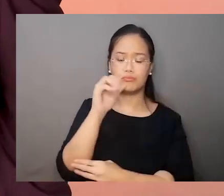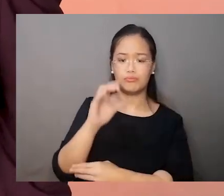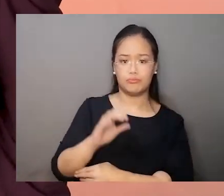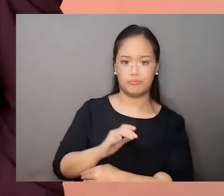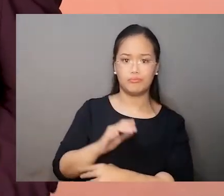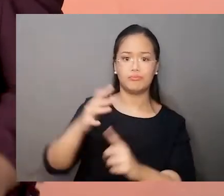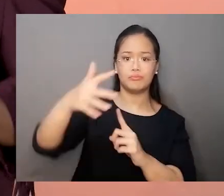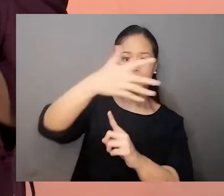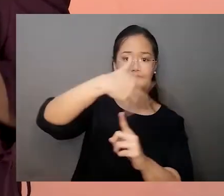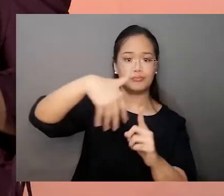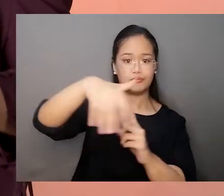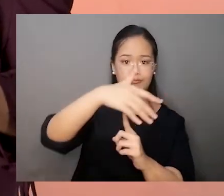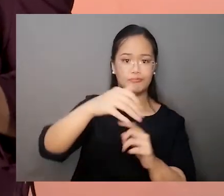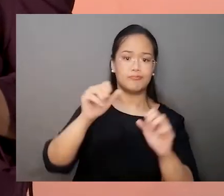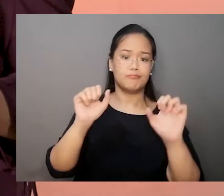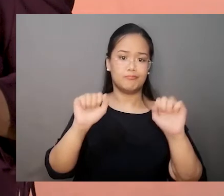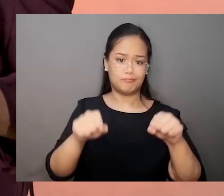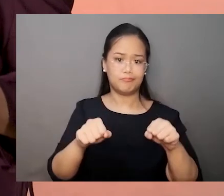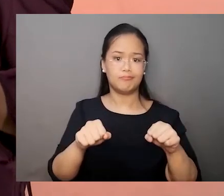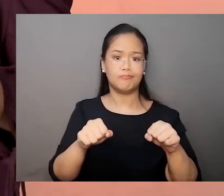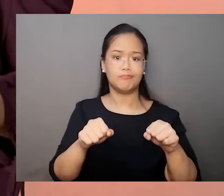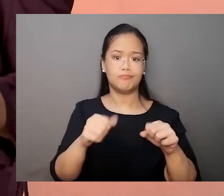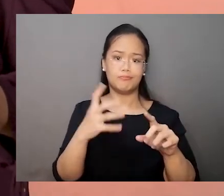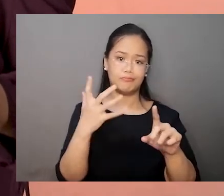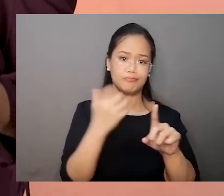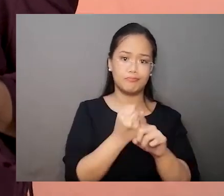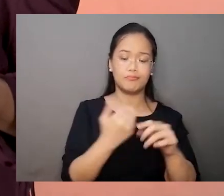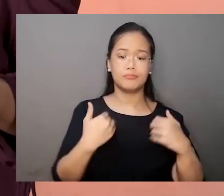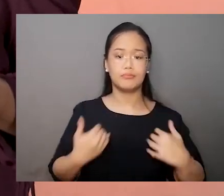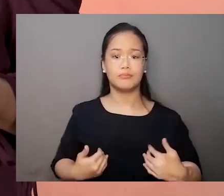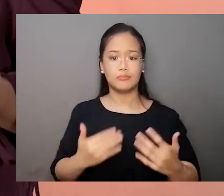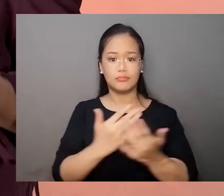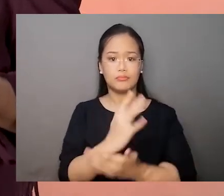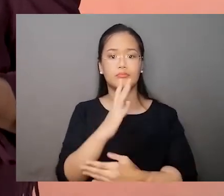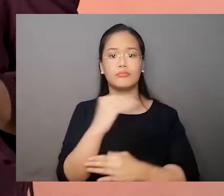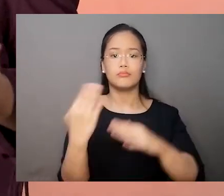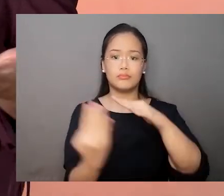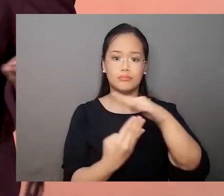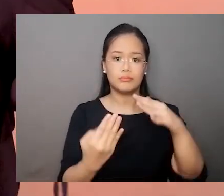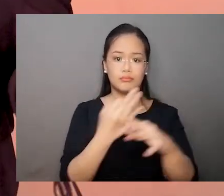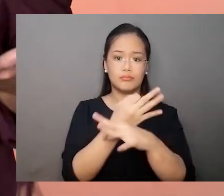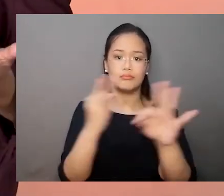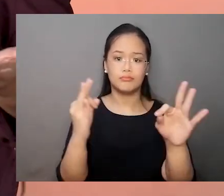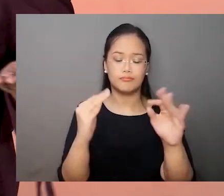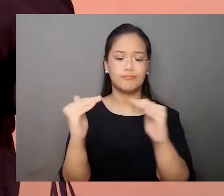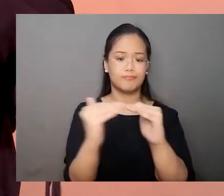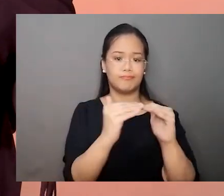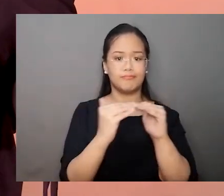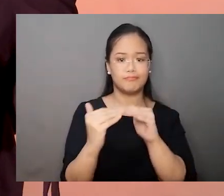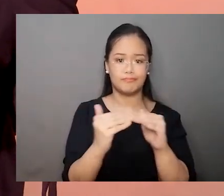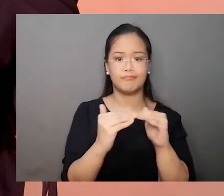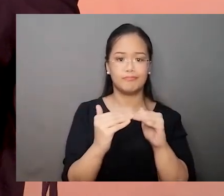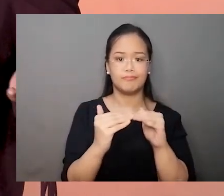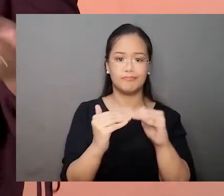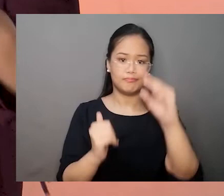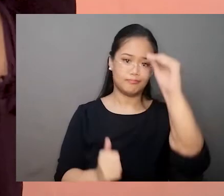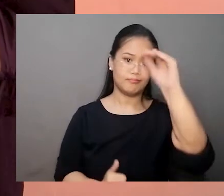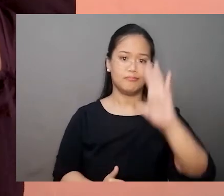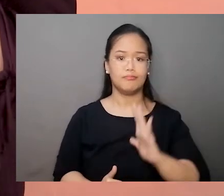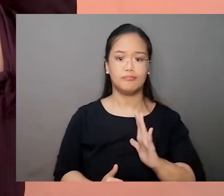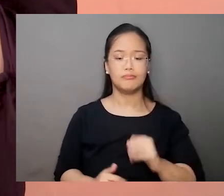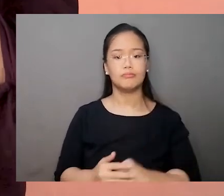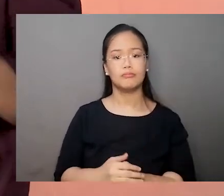environment where they can enjoy their human rights and fundamental freedoms on an equal footing with men.